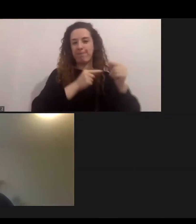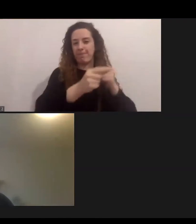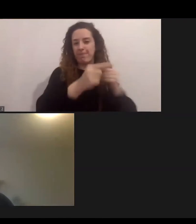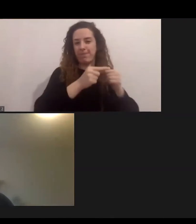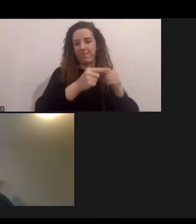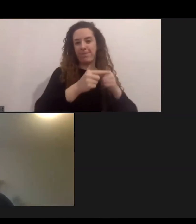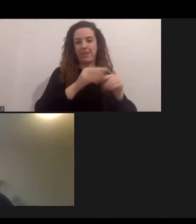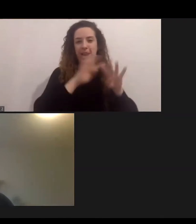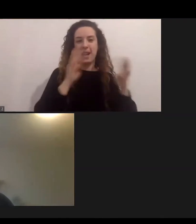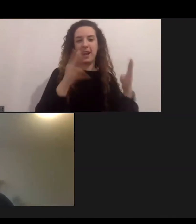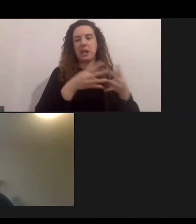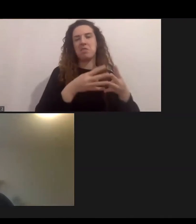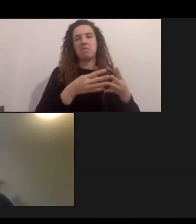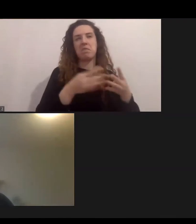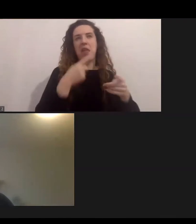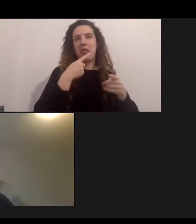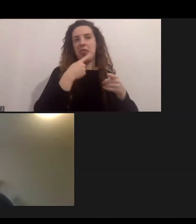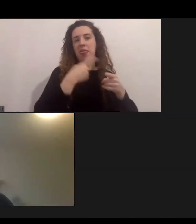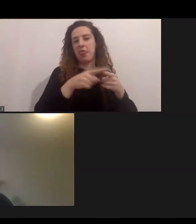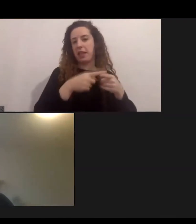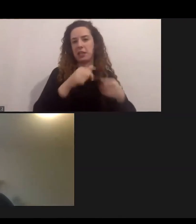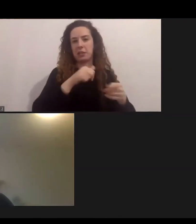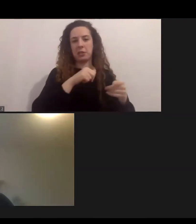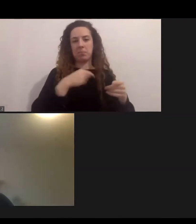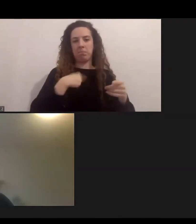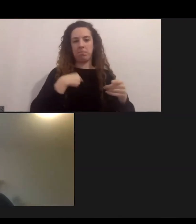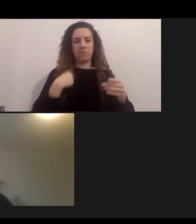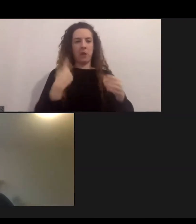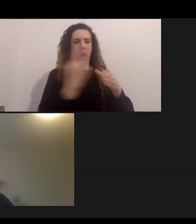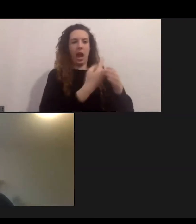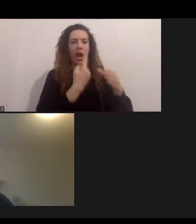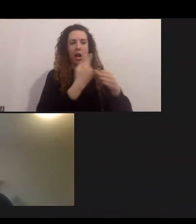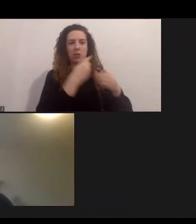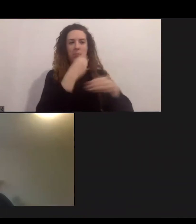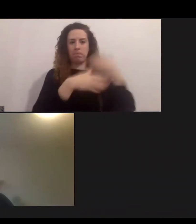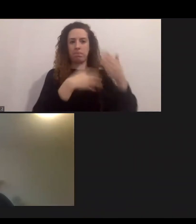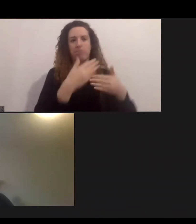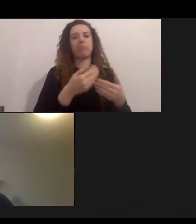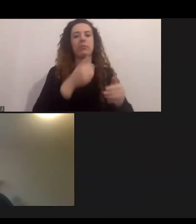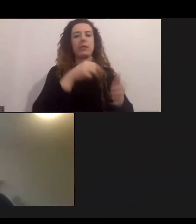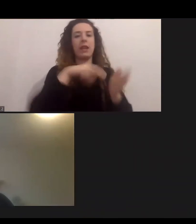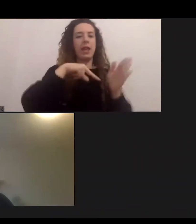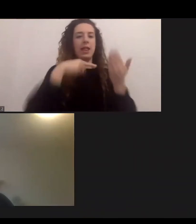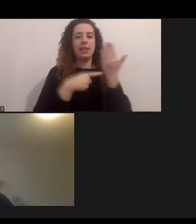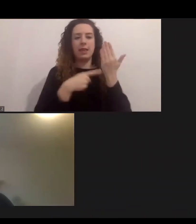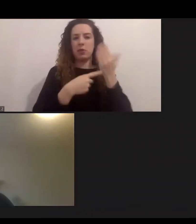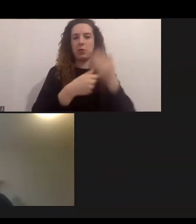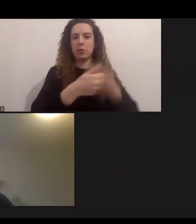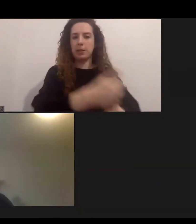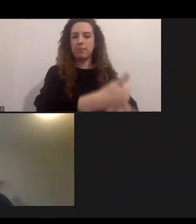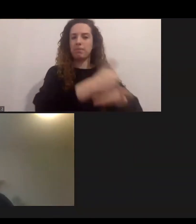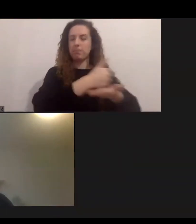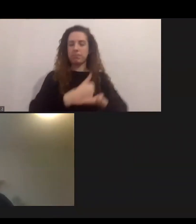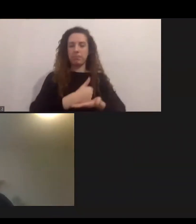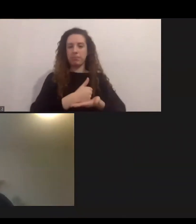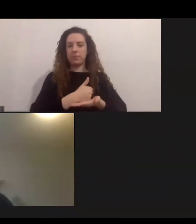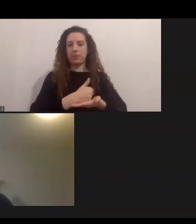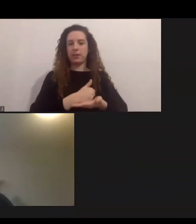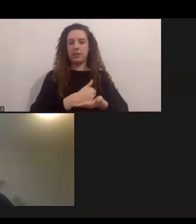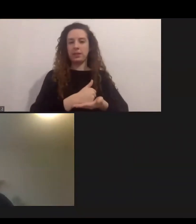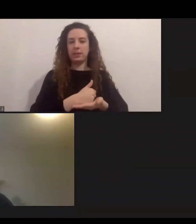help was meet the requirements of my study. So I feel